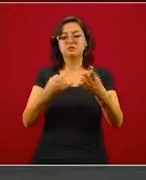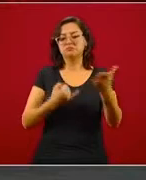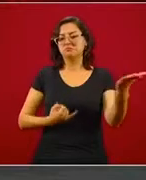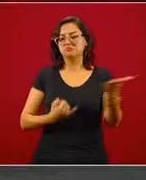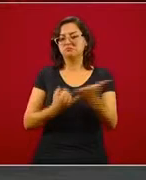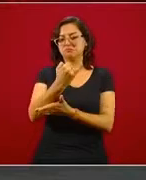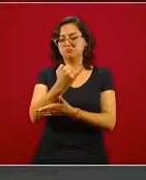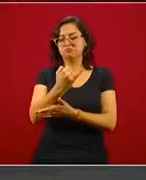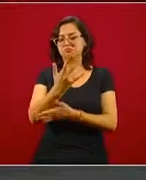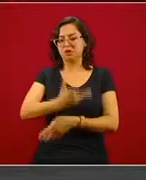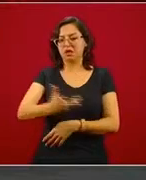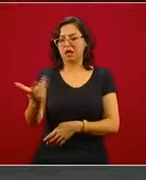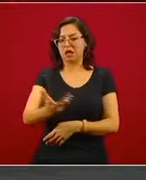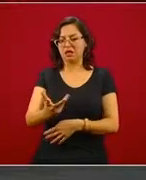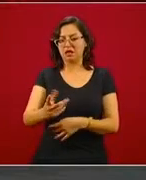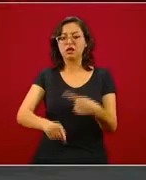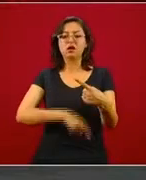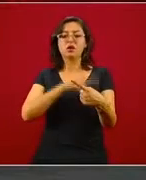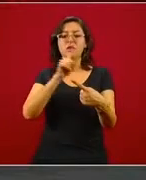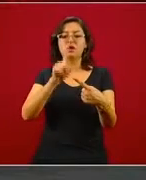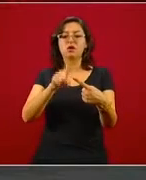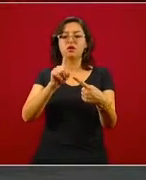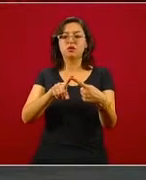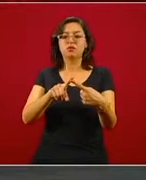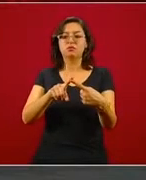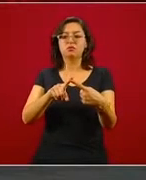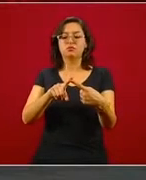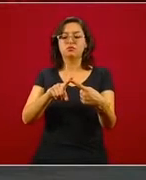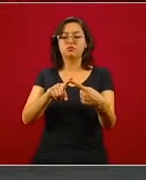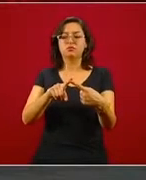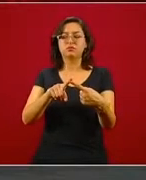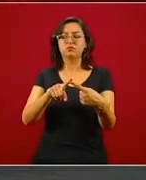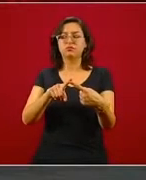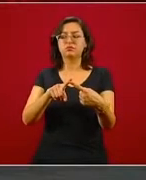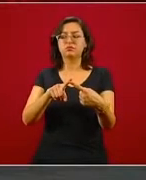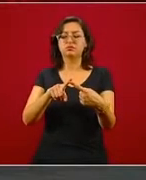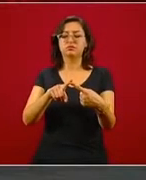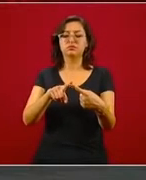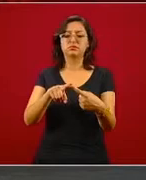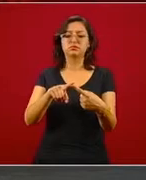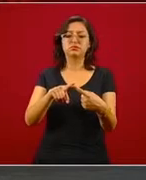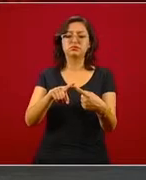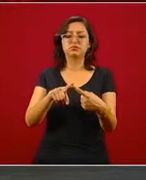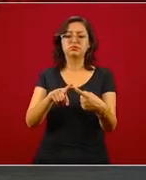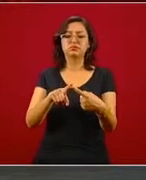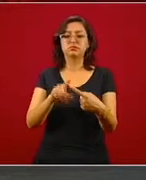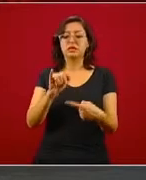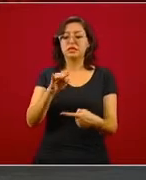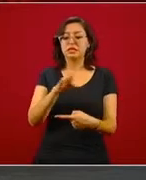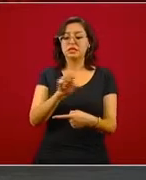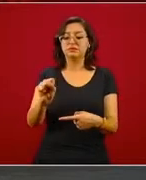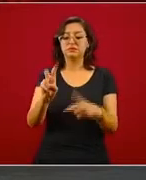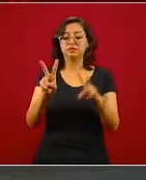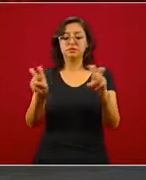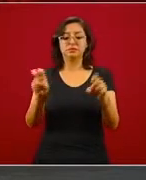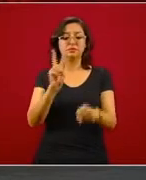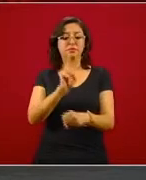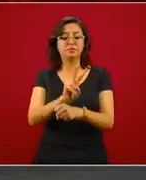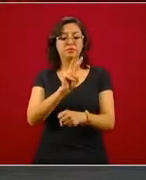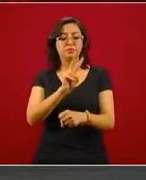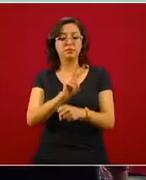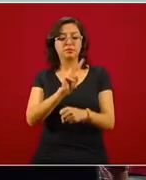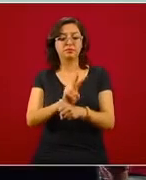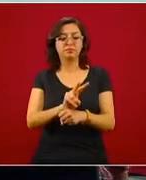public. So we have three different axes of action. One is the surveillance of the epidemic, and here I'm going to talk about